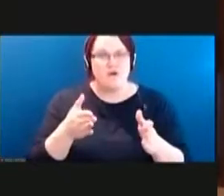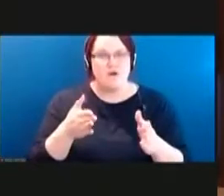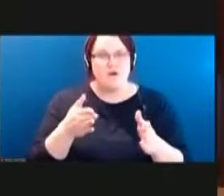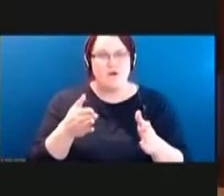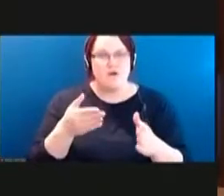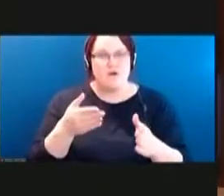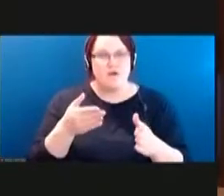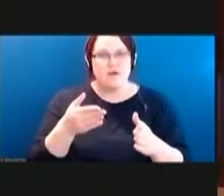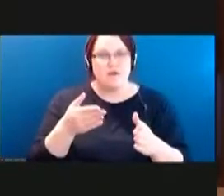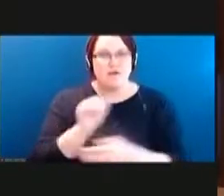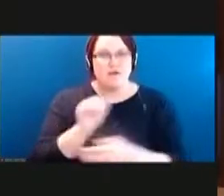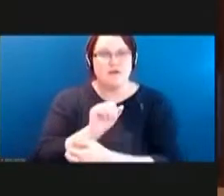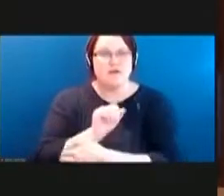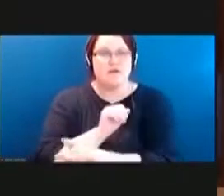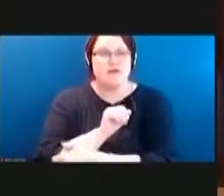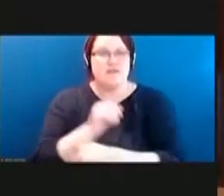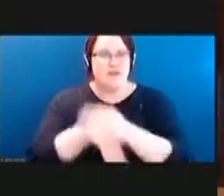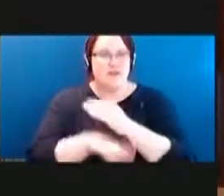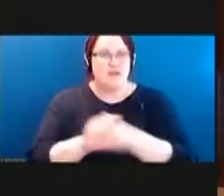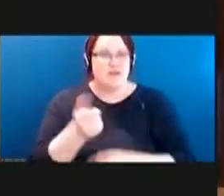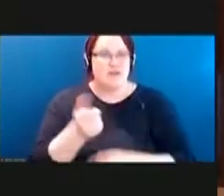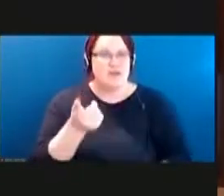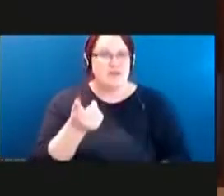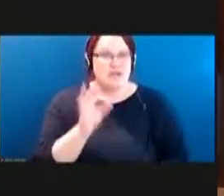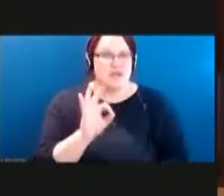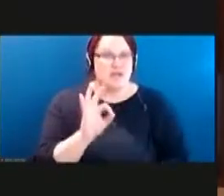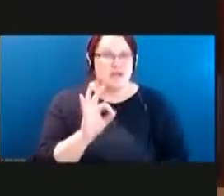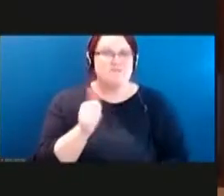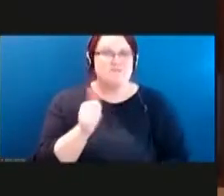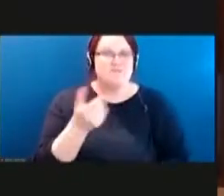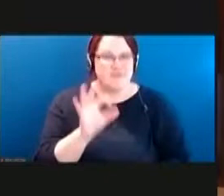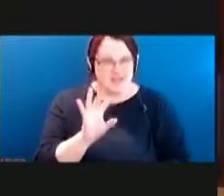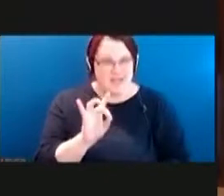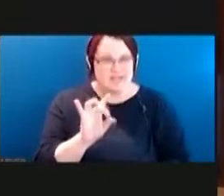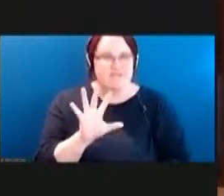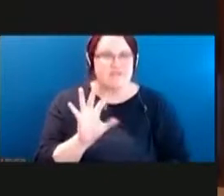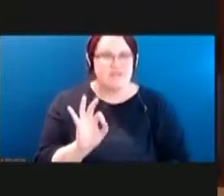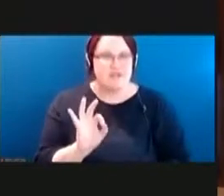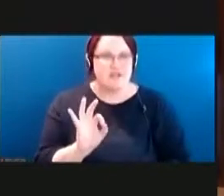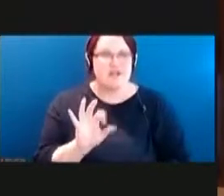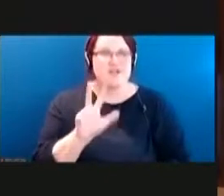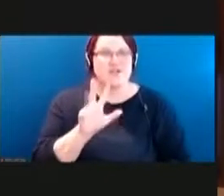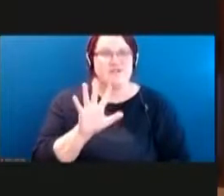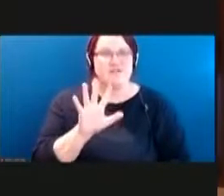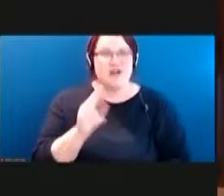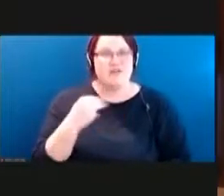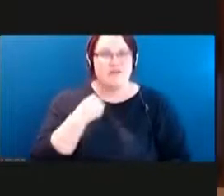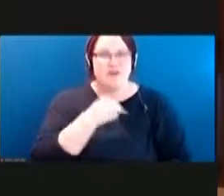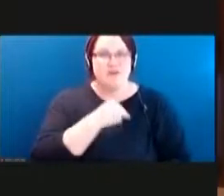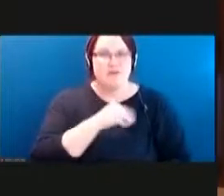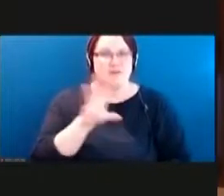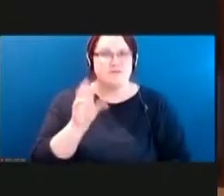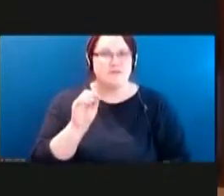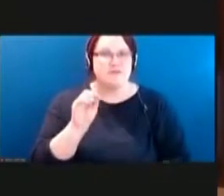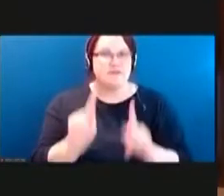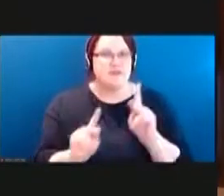occupying in 1859. At this time, it had 35 members and 50 pupils.